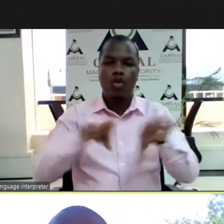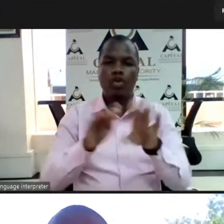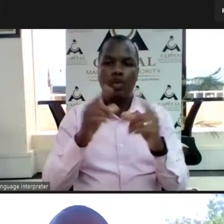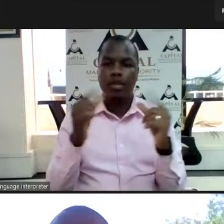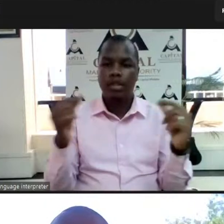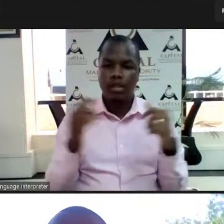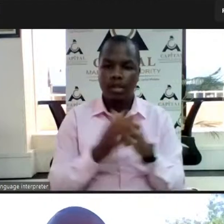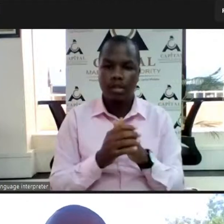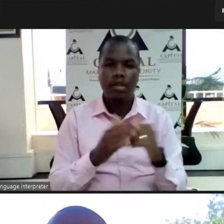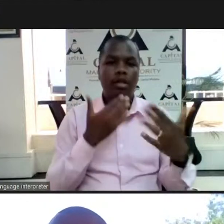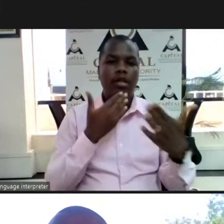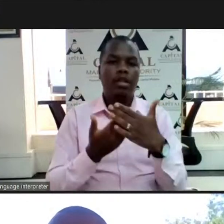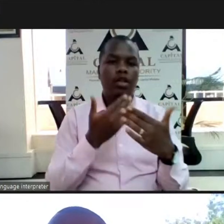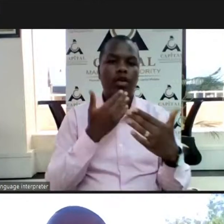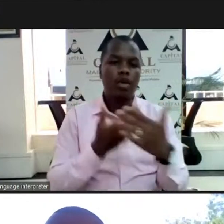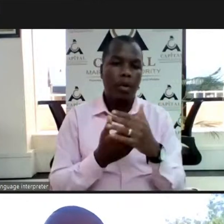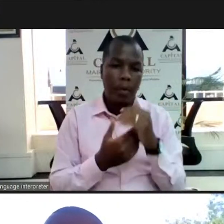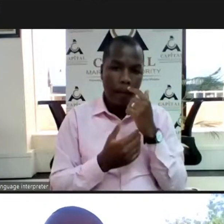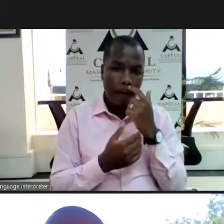Thank you, Kanye.